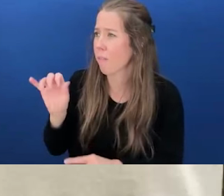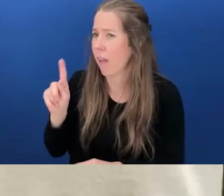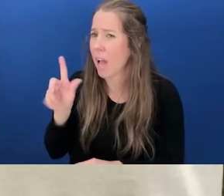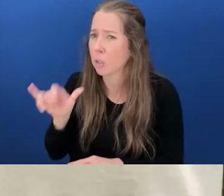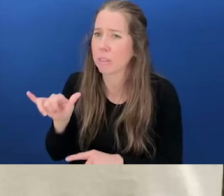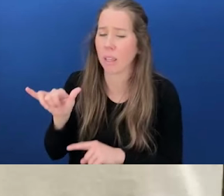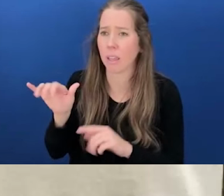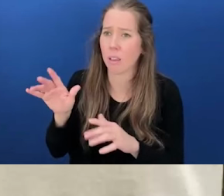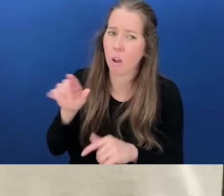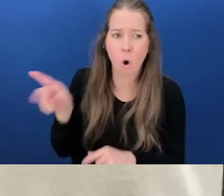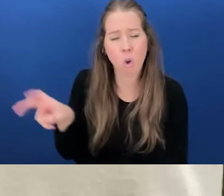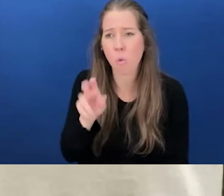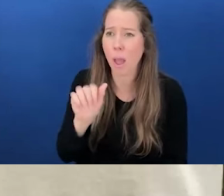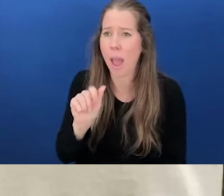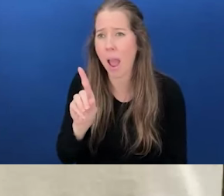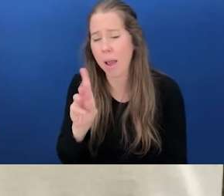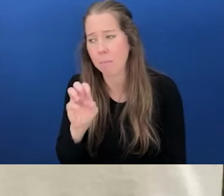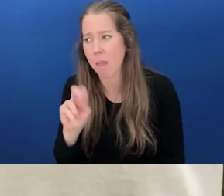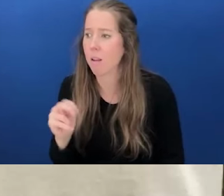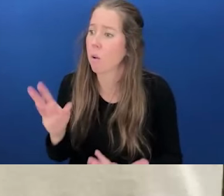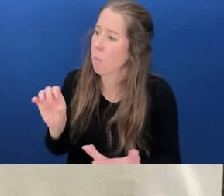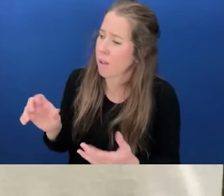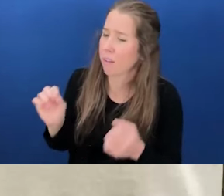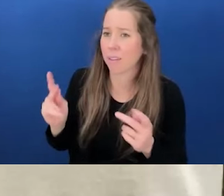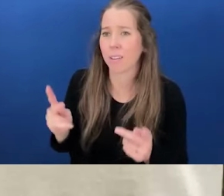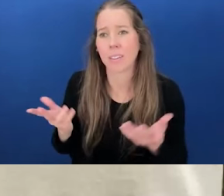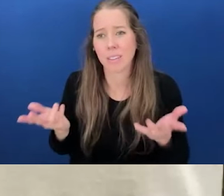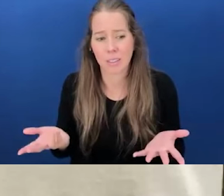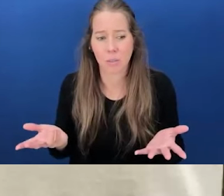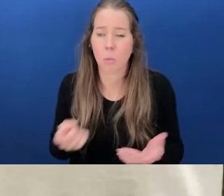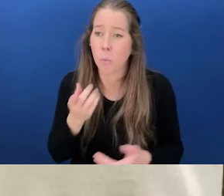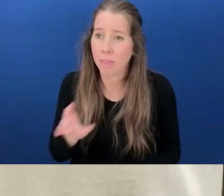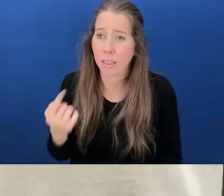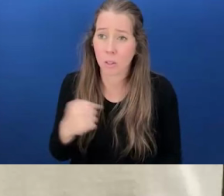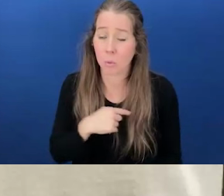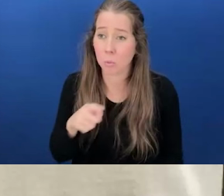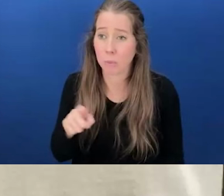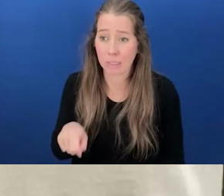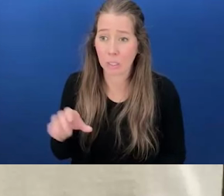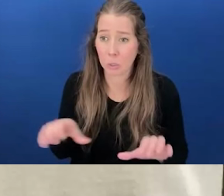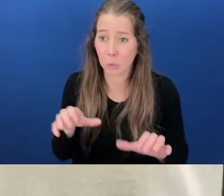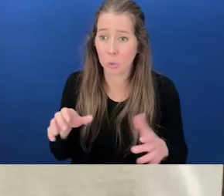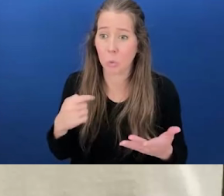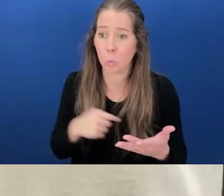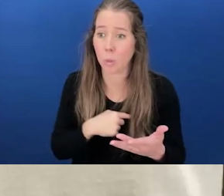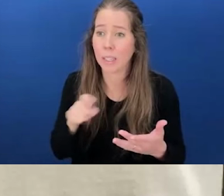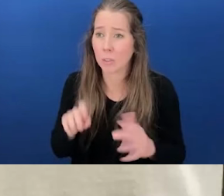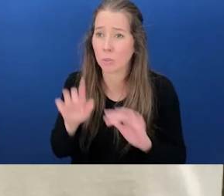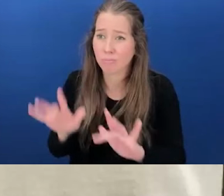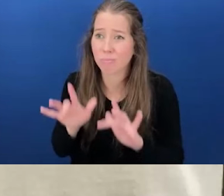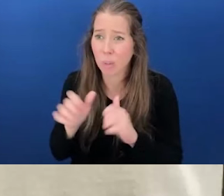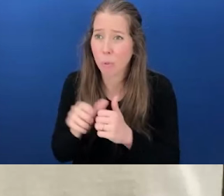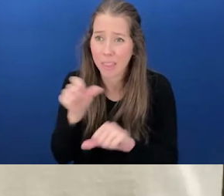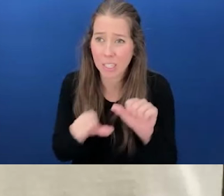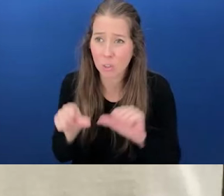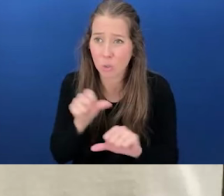oh, administration. You know? And I'm saying, well, okay, one thing is we do need to kind of have some sympathy with each other, but I